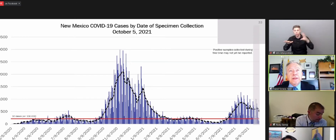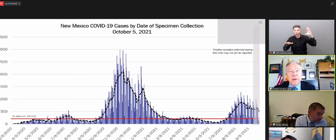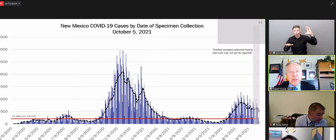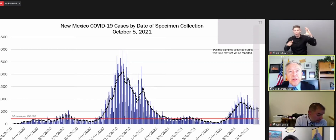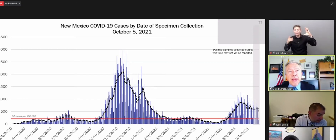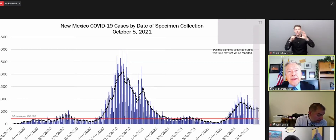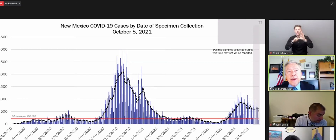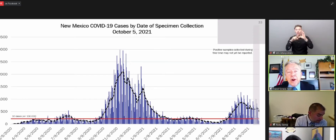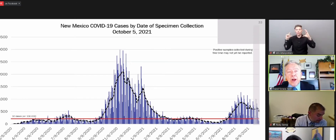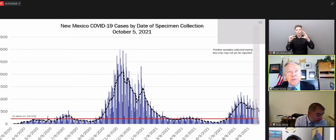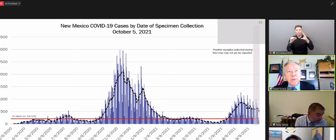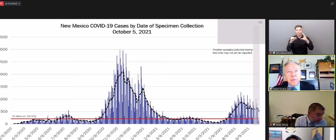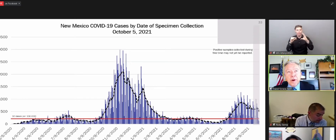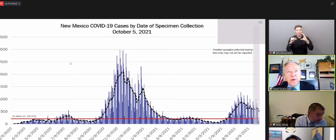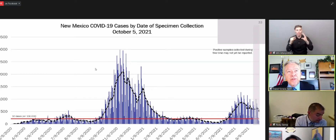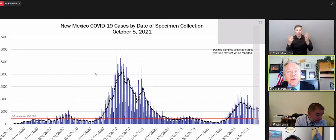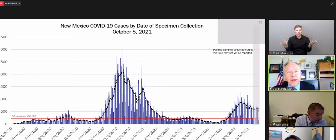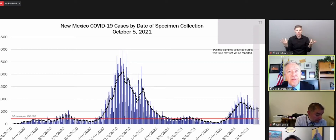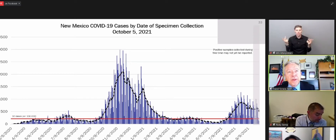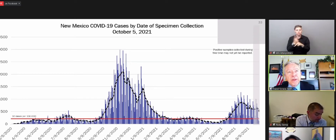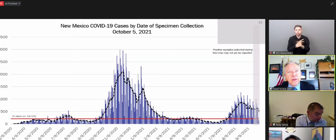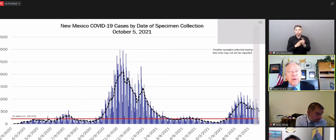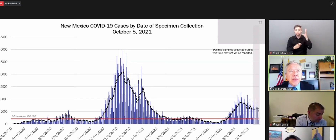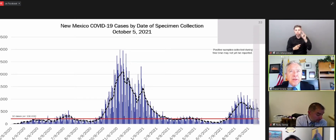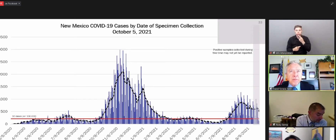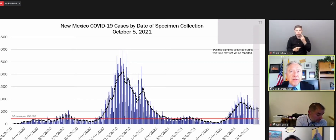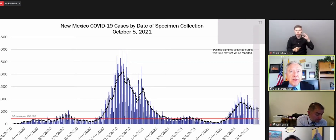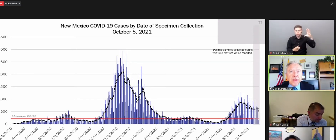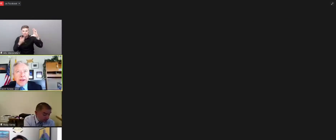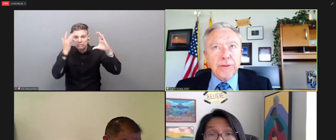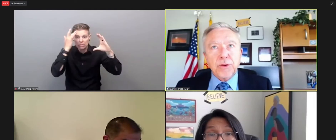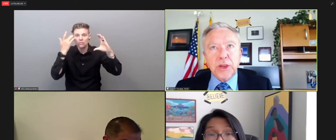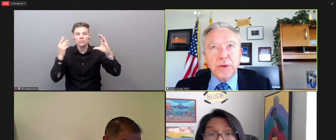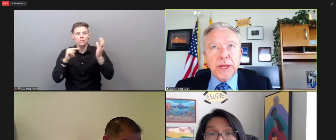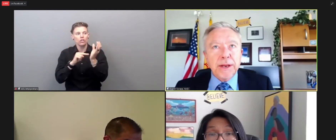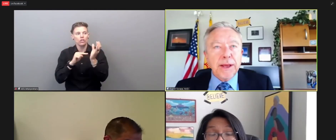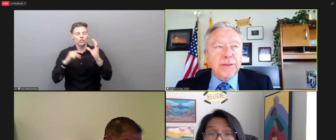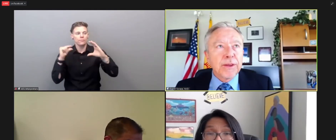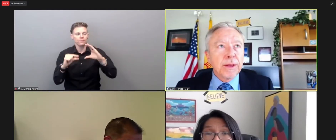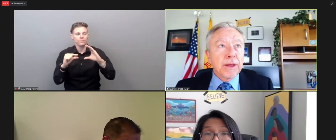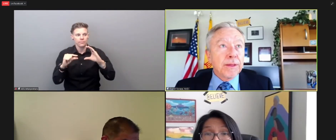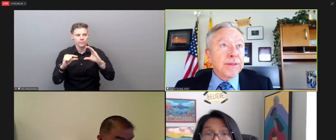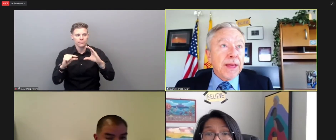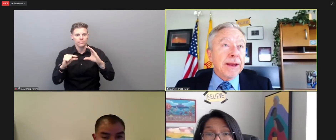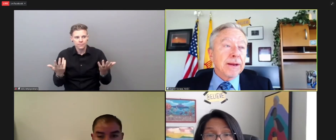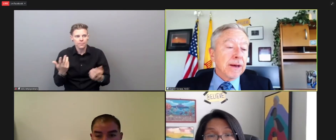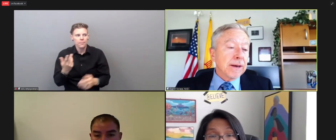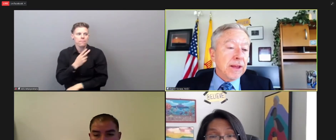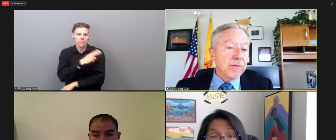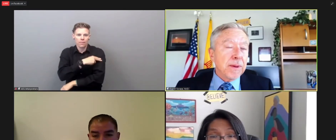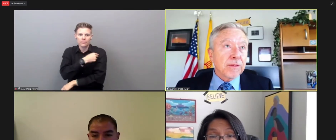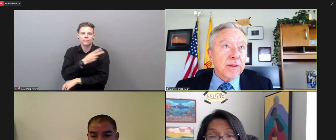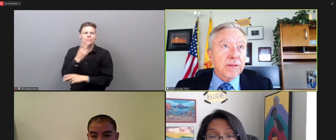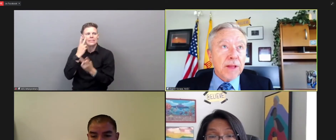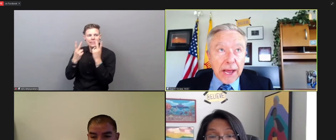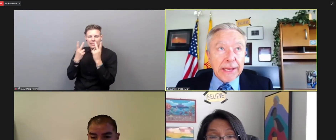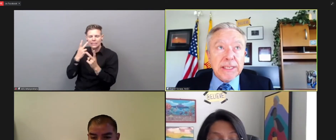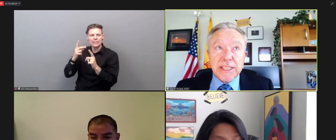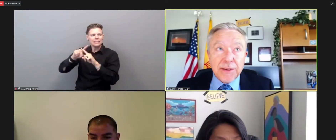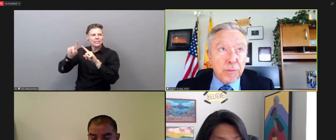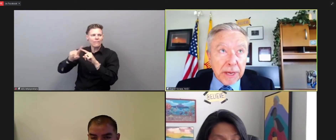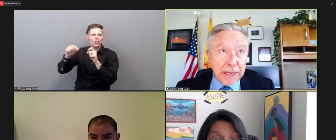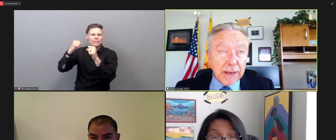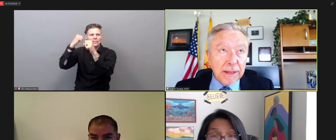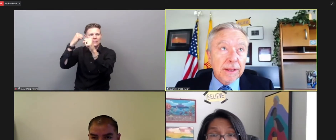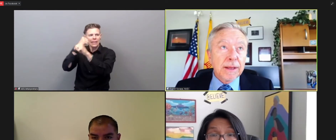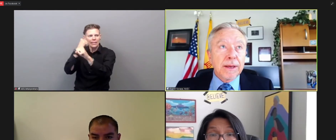to measure that. And our hospital partners tell us, called case mix index or acuity index, that case mix is the highest it's